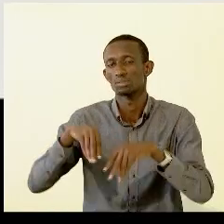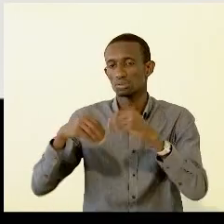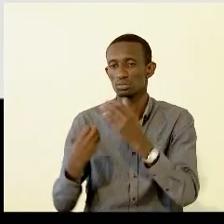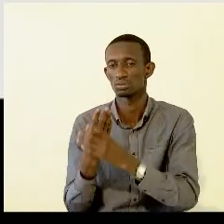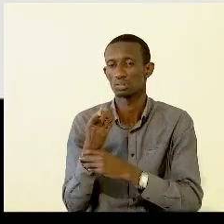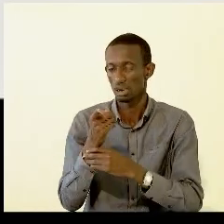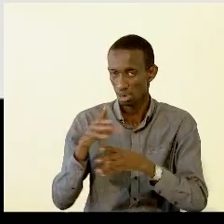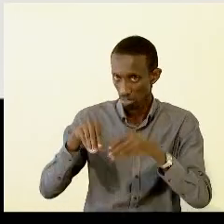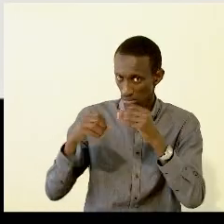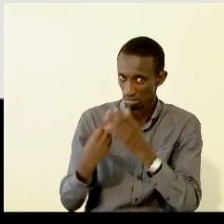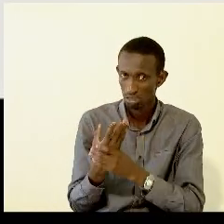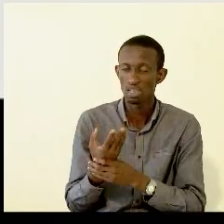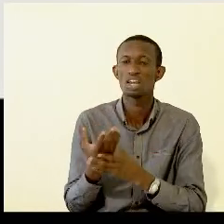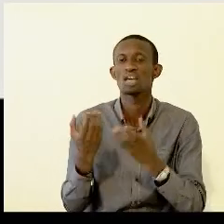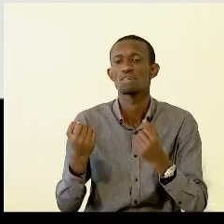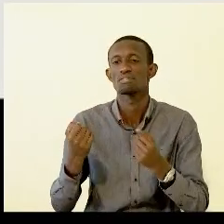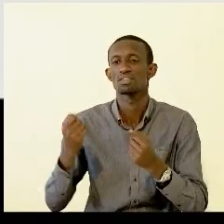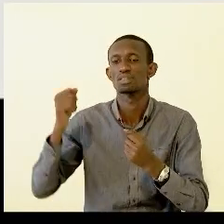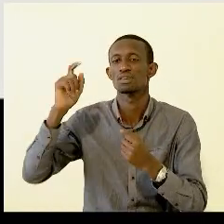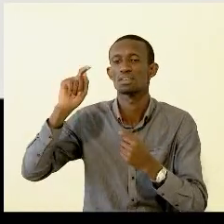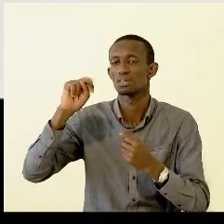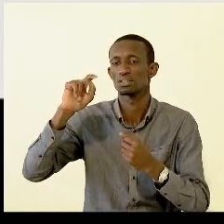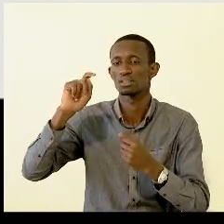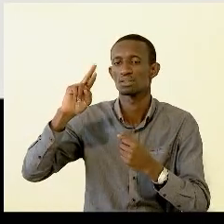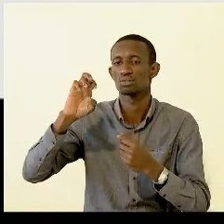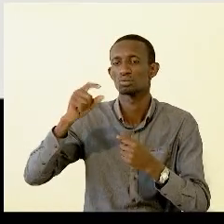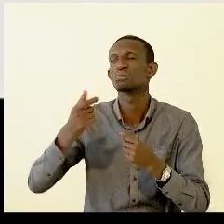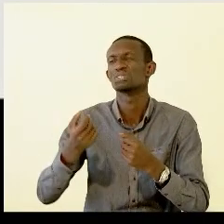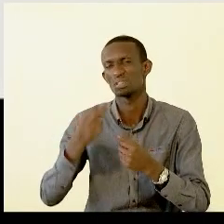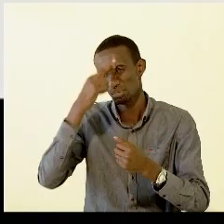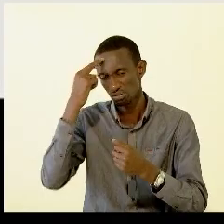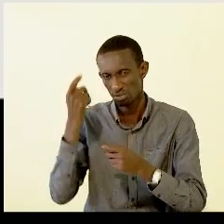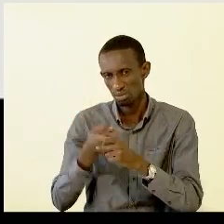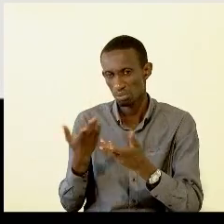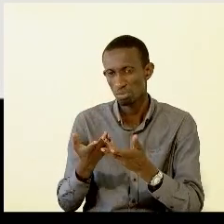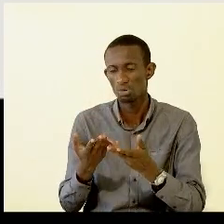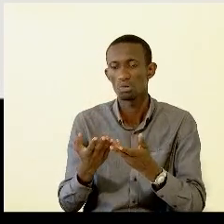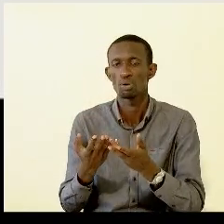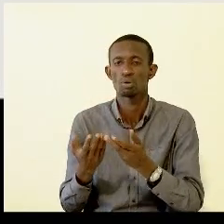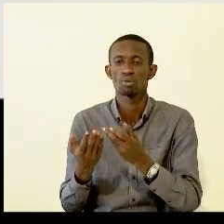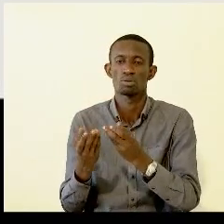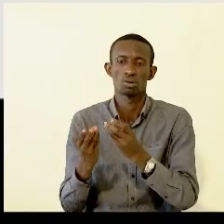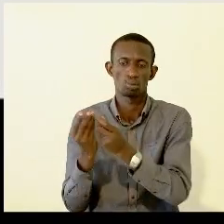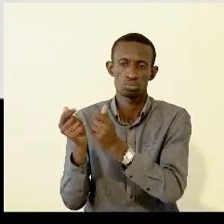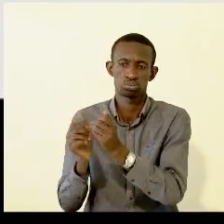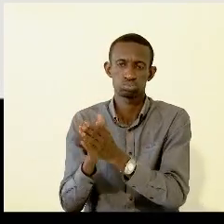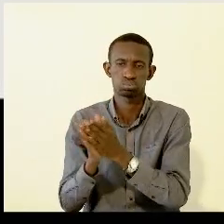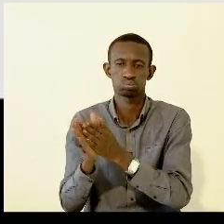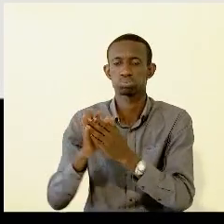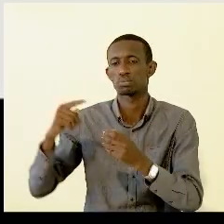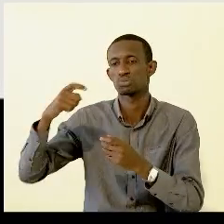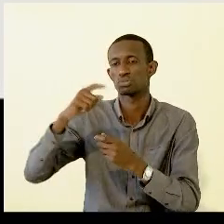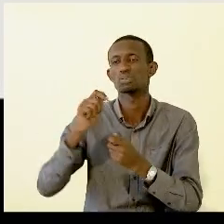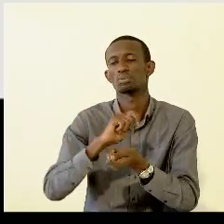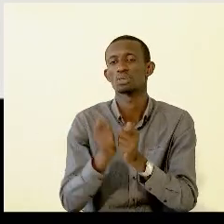will get a lot of nutrients from decomposed parts of the insect. One of the elements which is